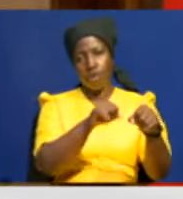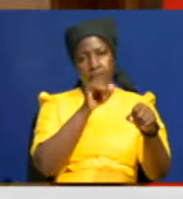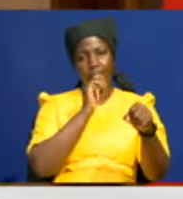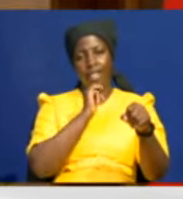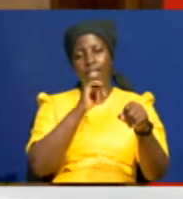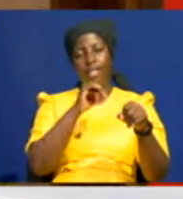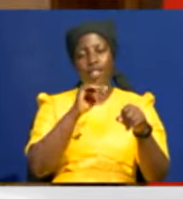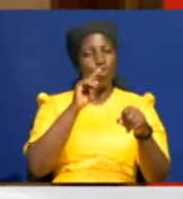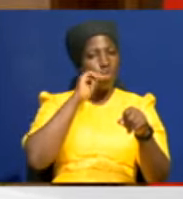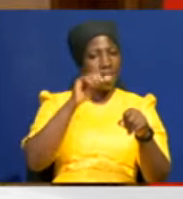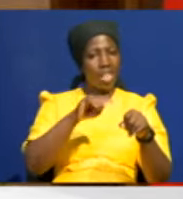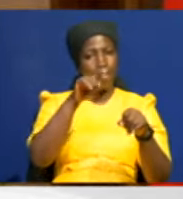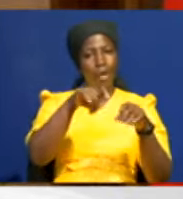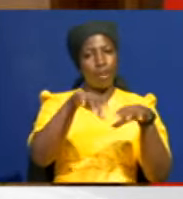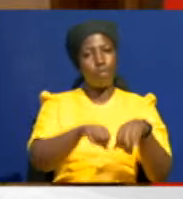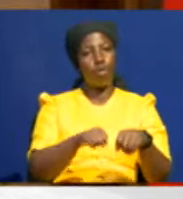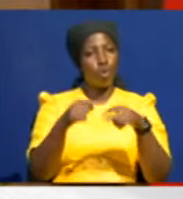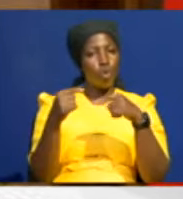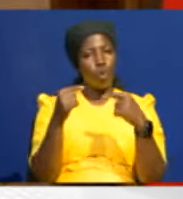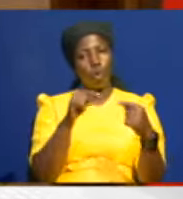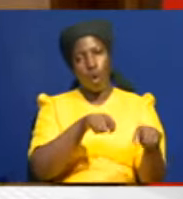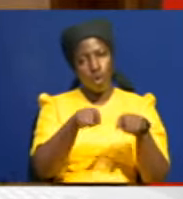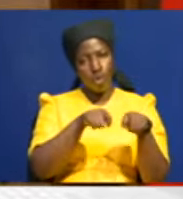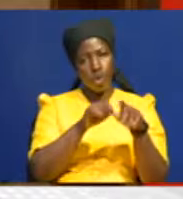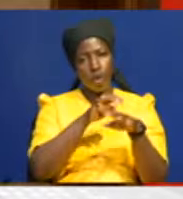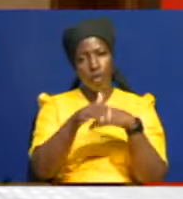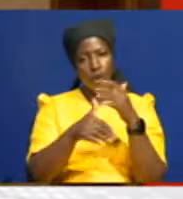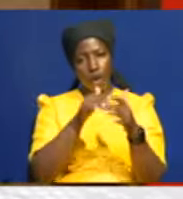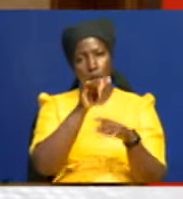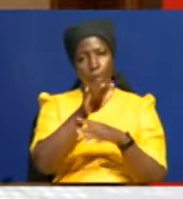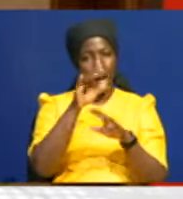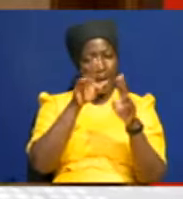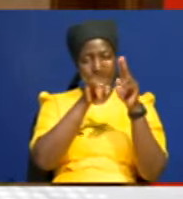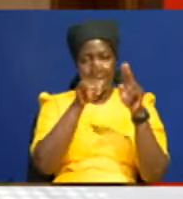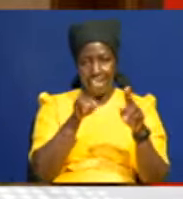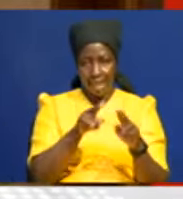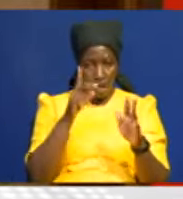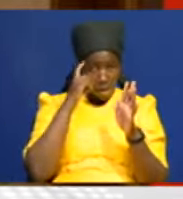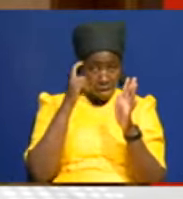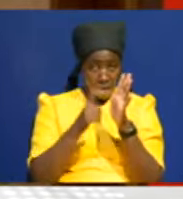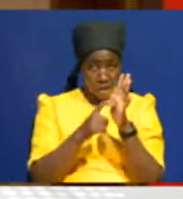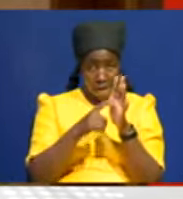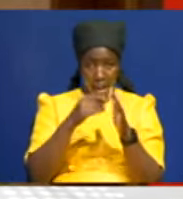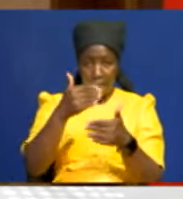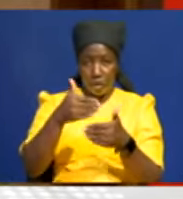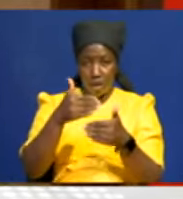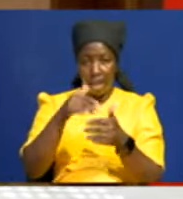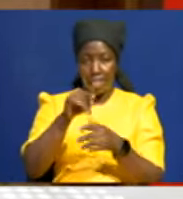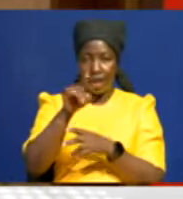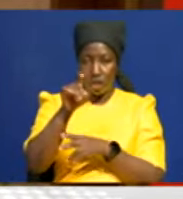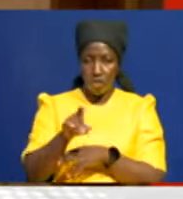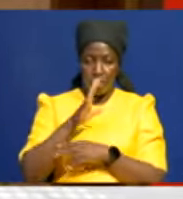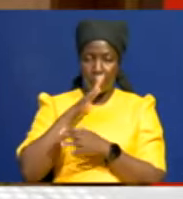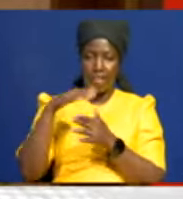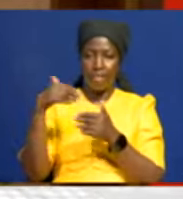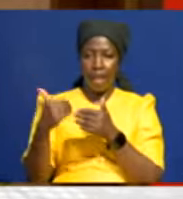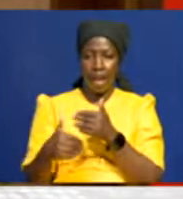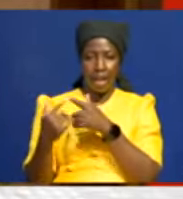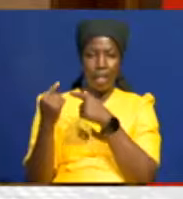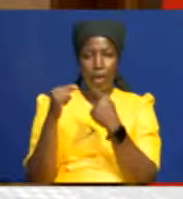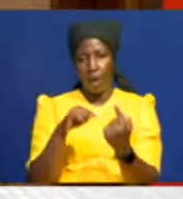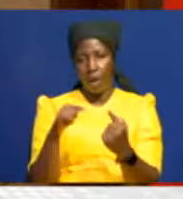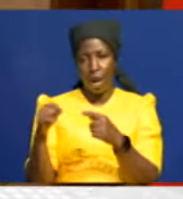regain control over all its internationally recognized territories, and such should be the end of this war, to make